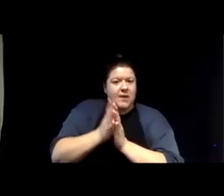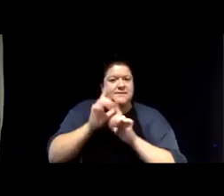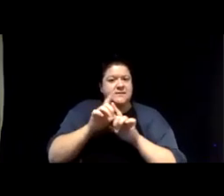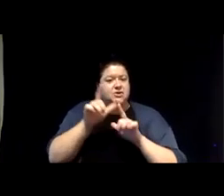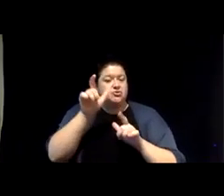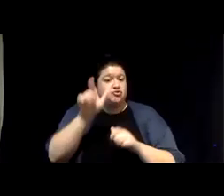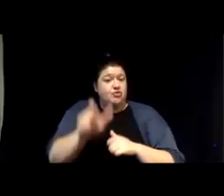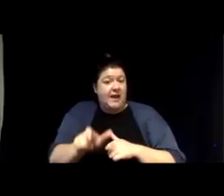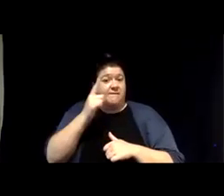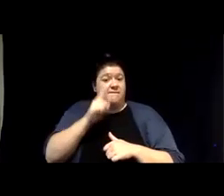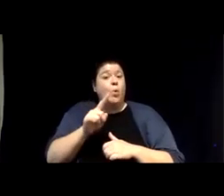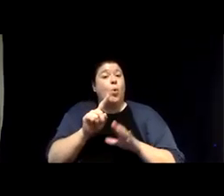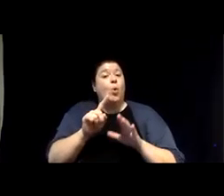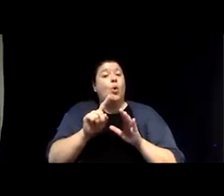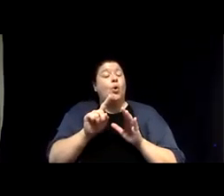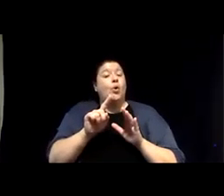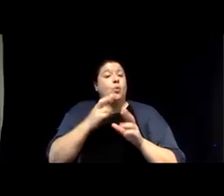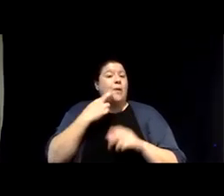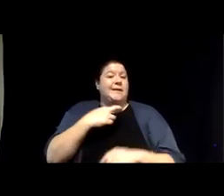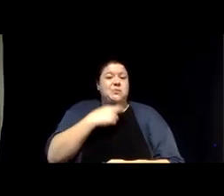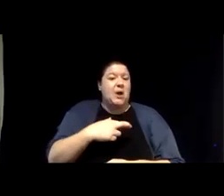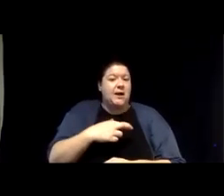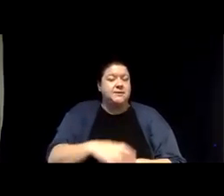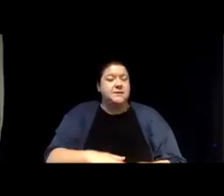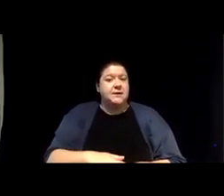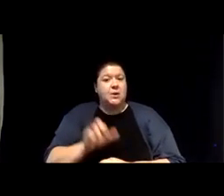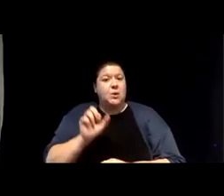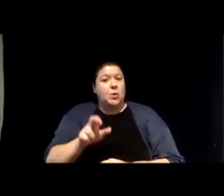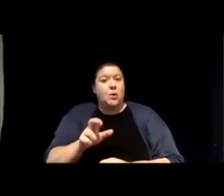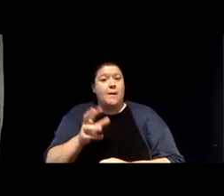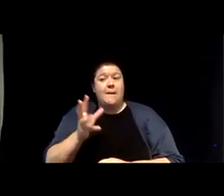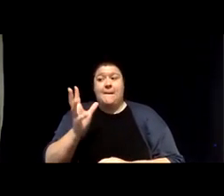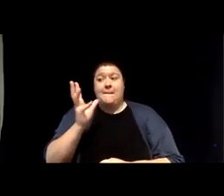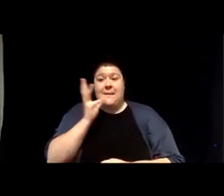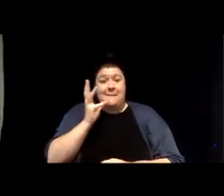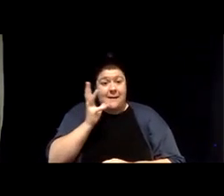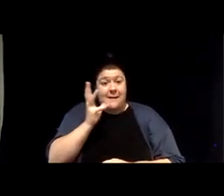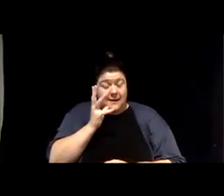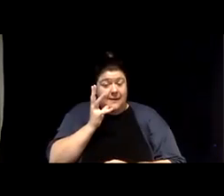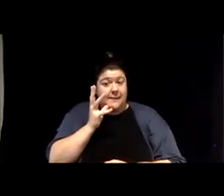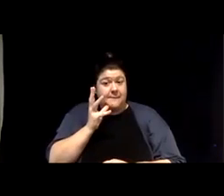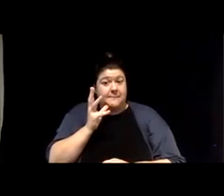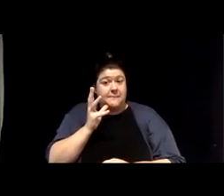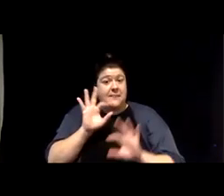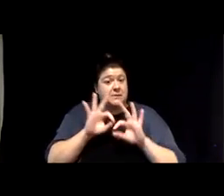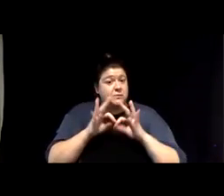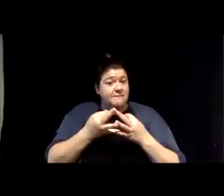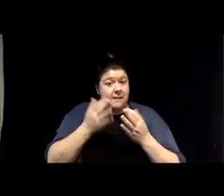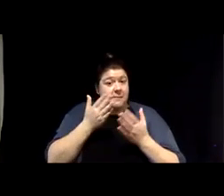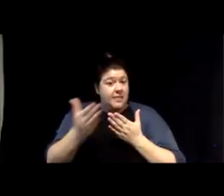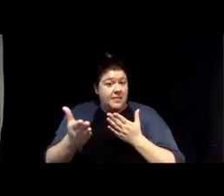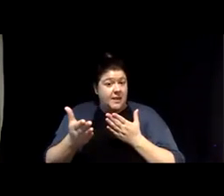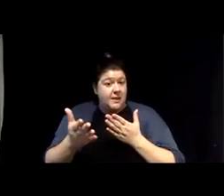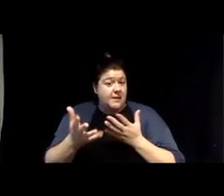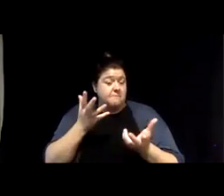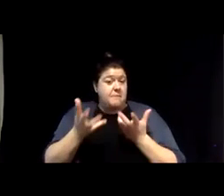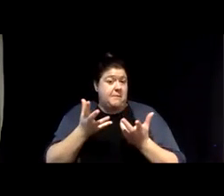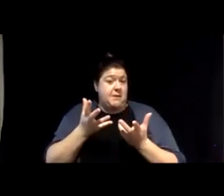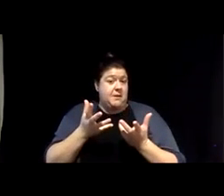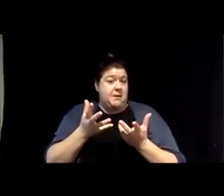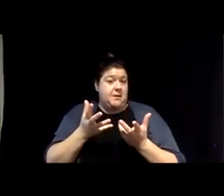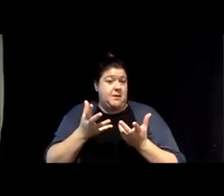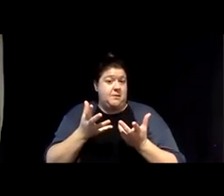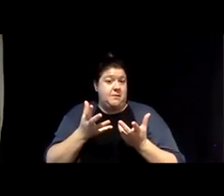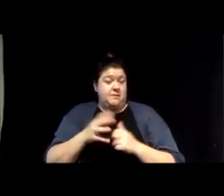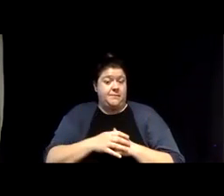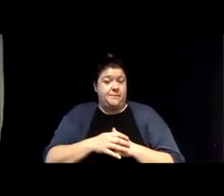well. Or it could be that, you know, like in the case with my mom, that was just a family thing, right? Or you might just have a group of